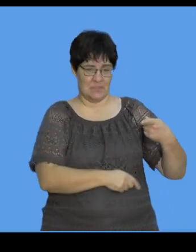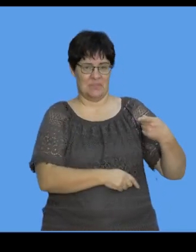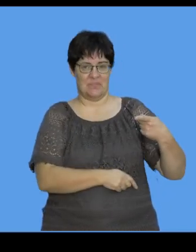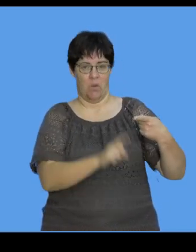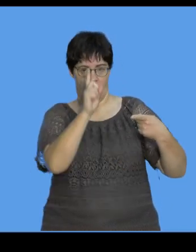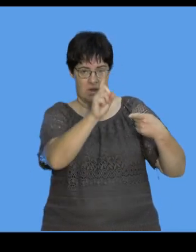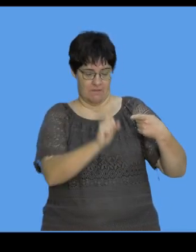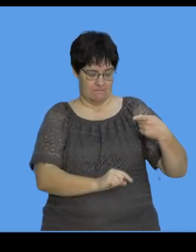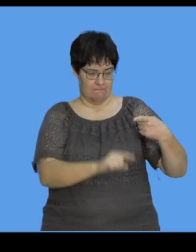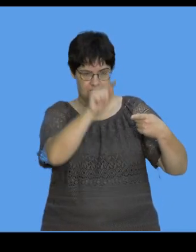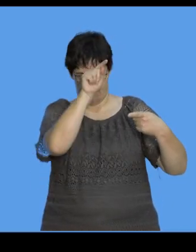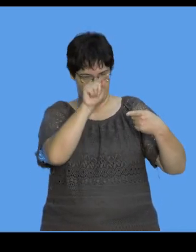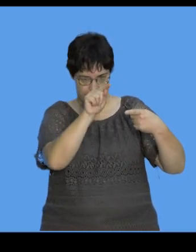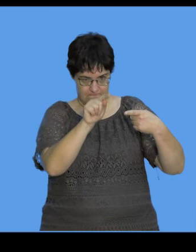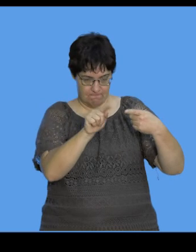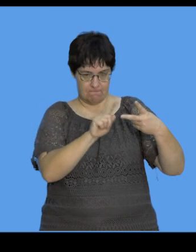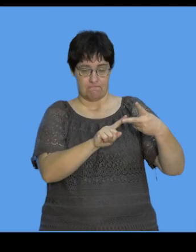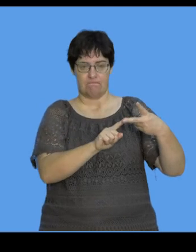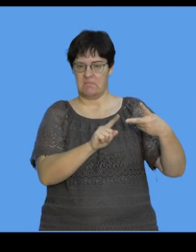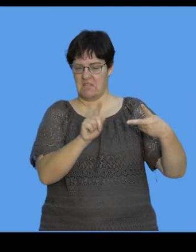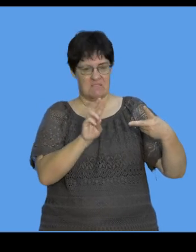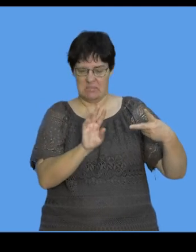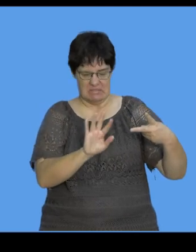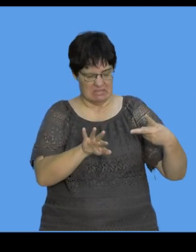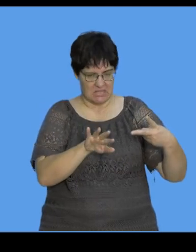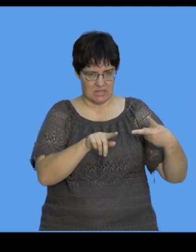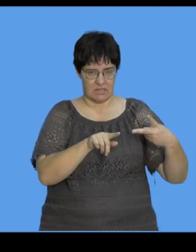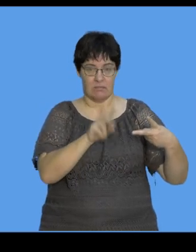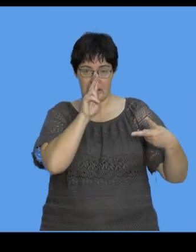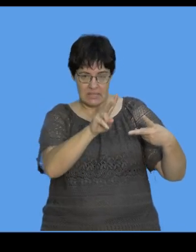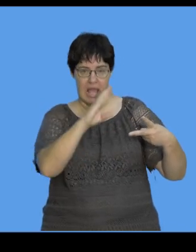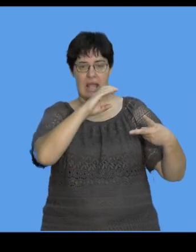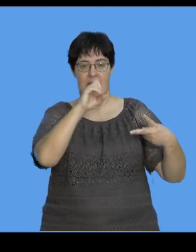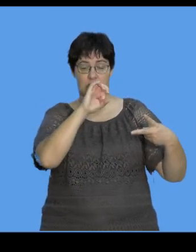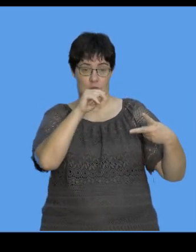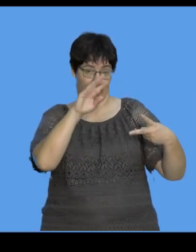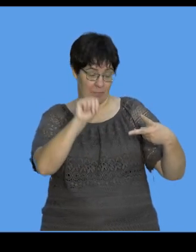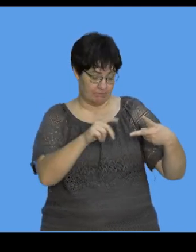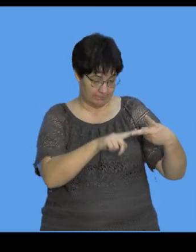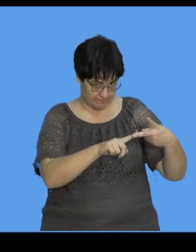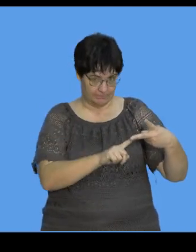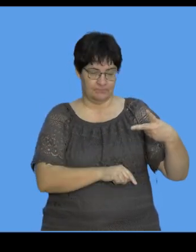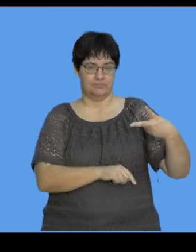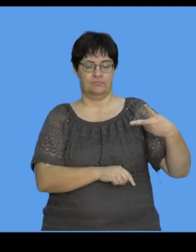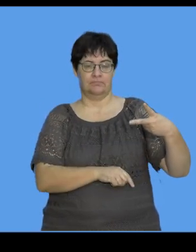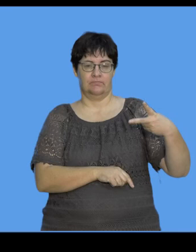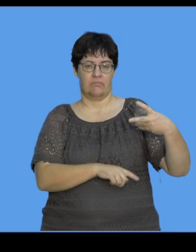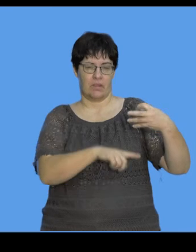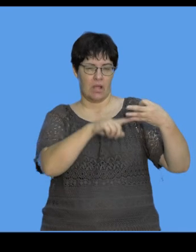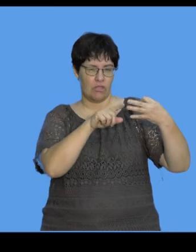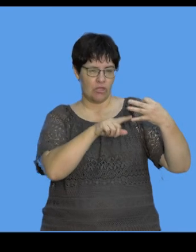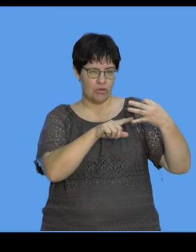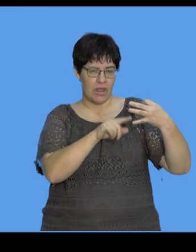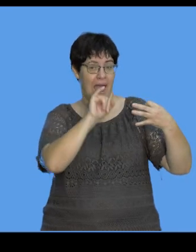1. I go down, vitamins not. I see calcium, there's 2. I